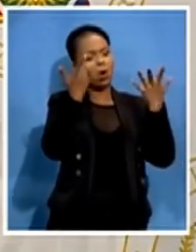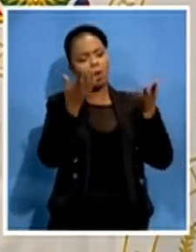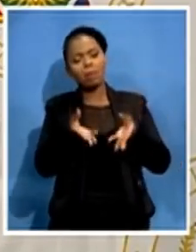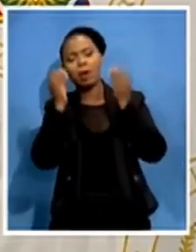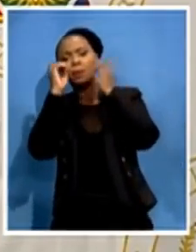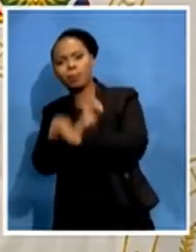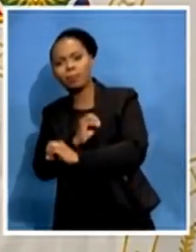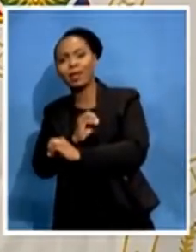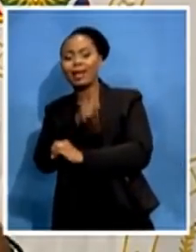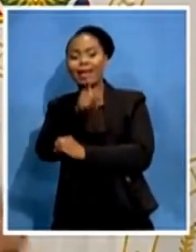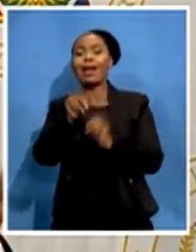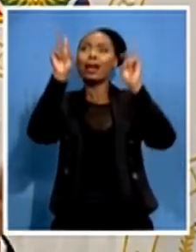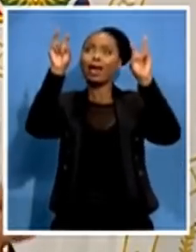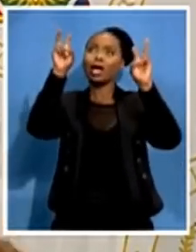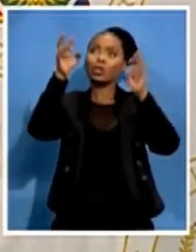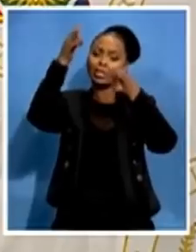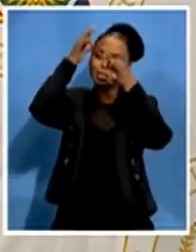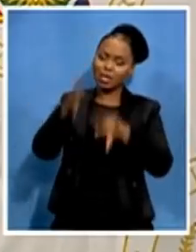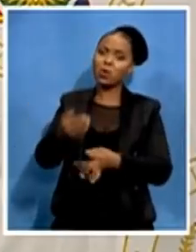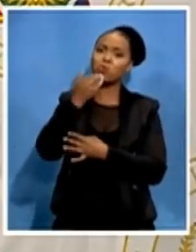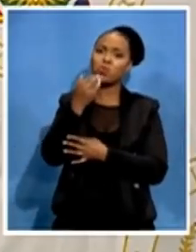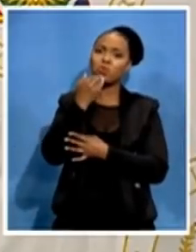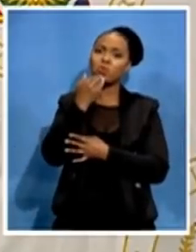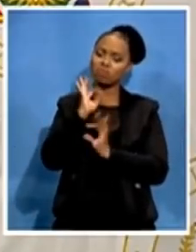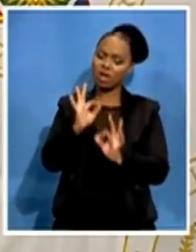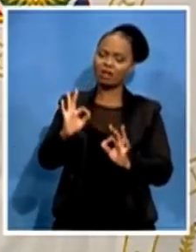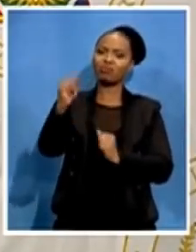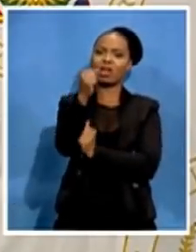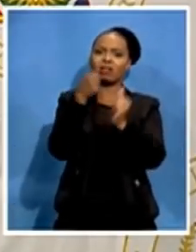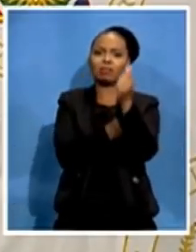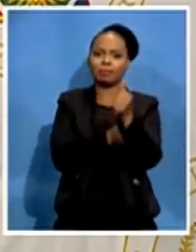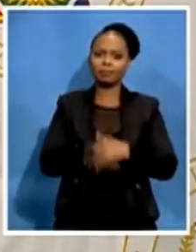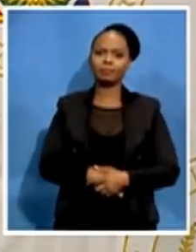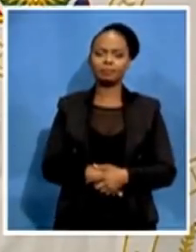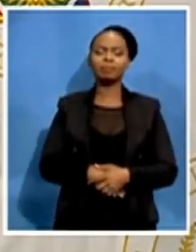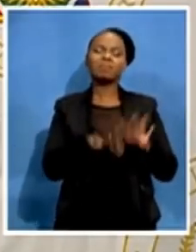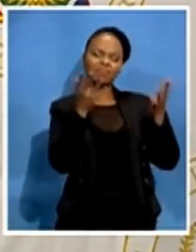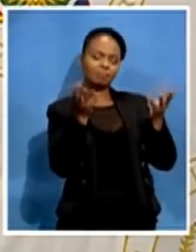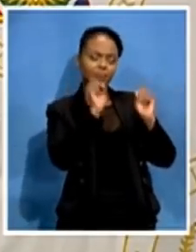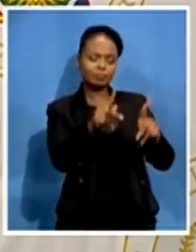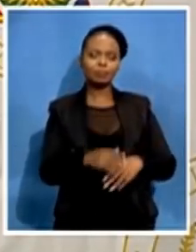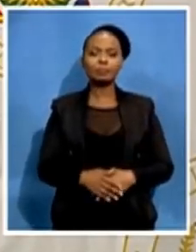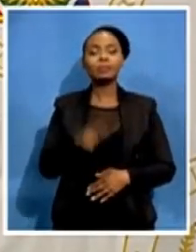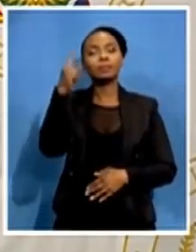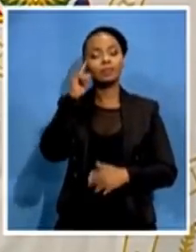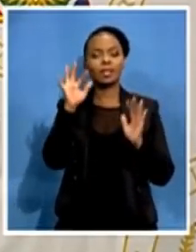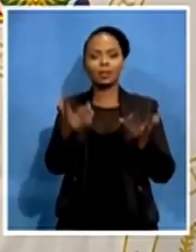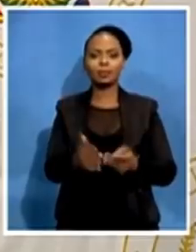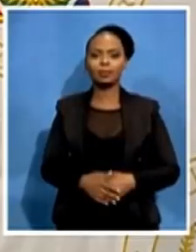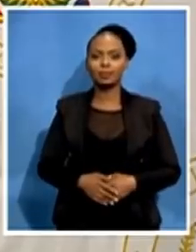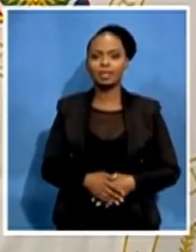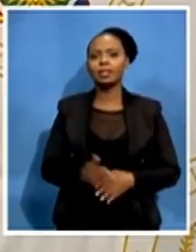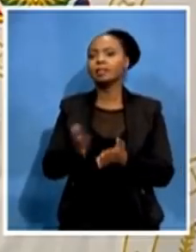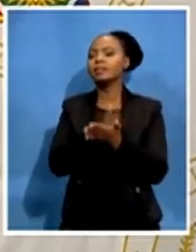the relevant structures. So think about it this way. Some member of the public or members of the public may hate me so